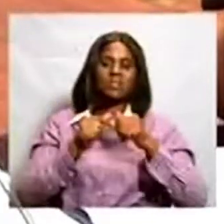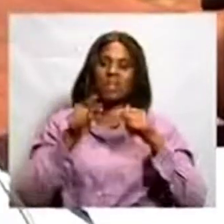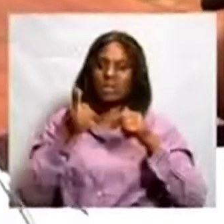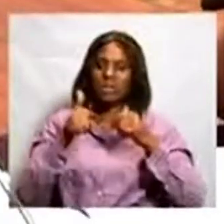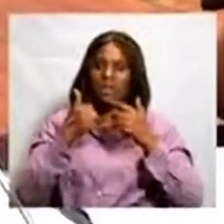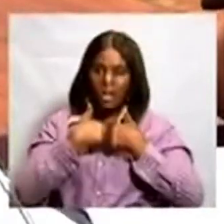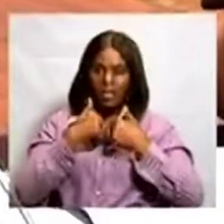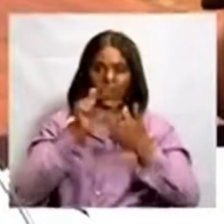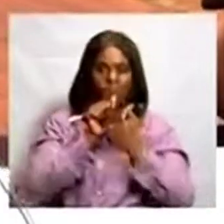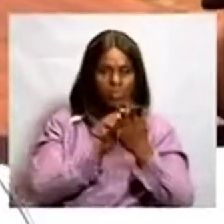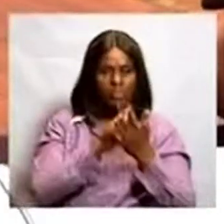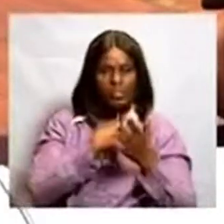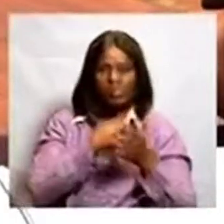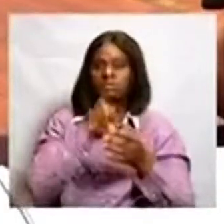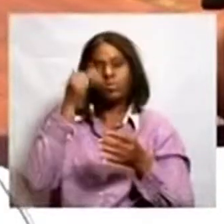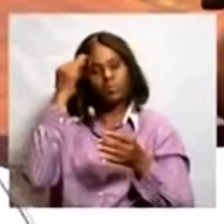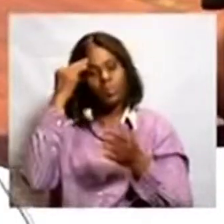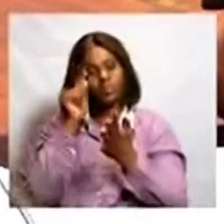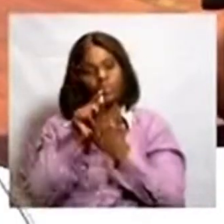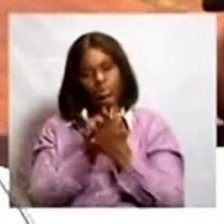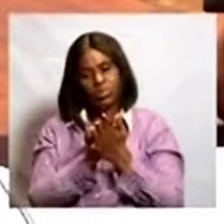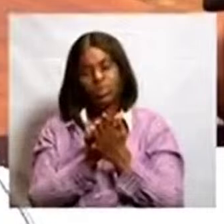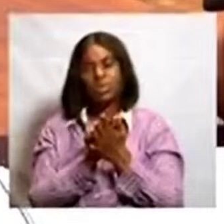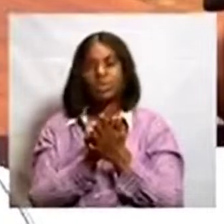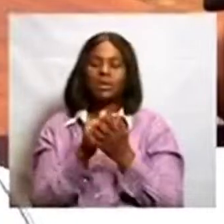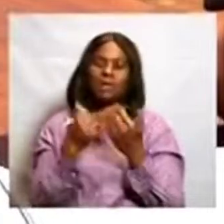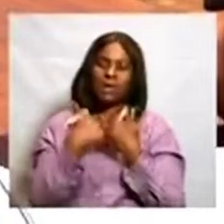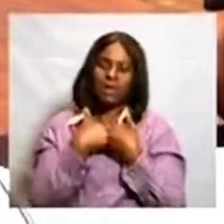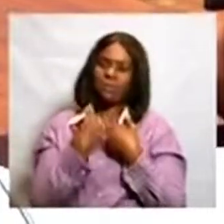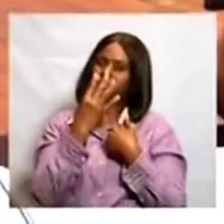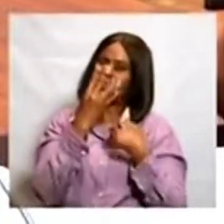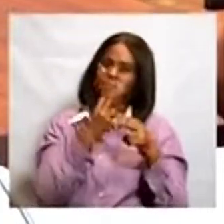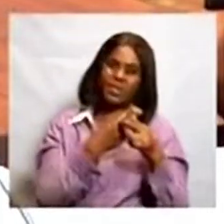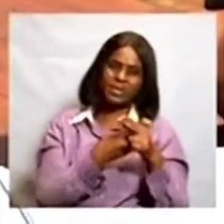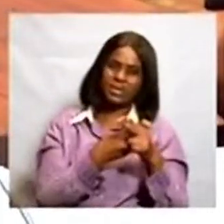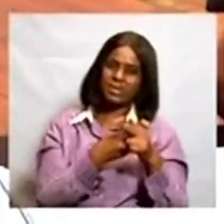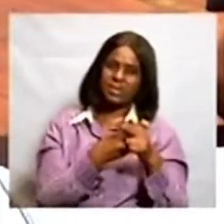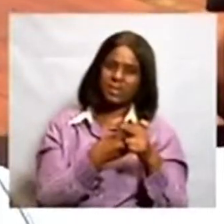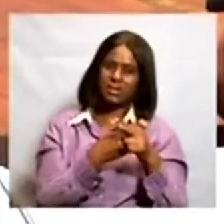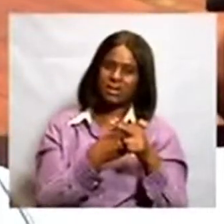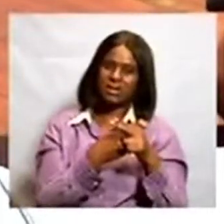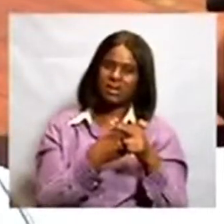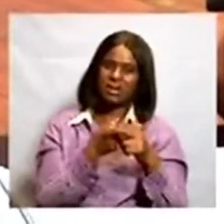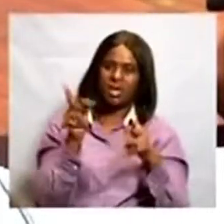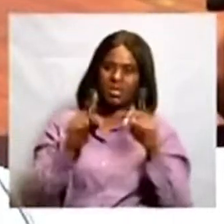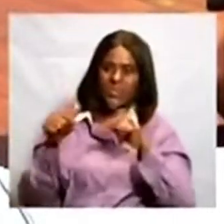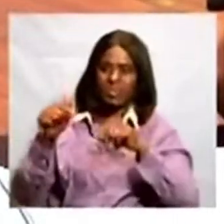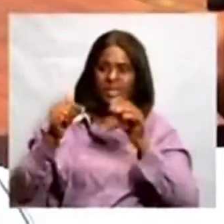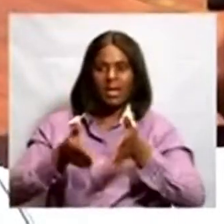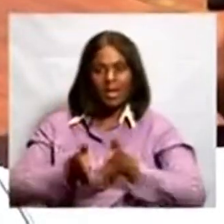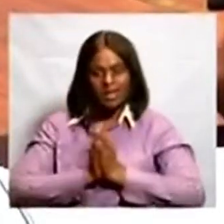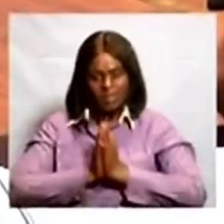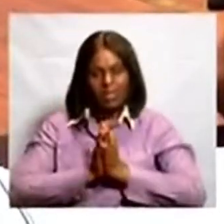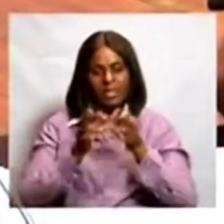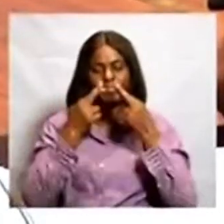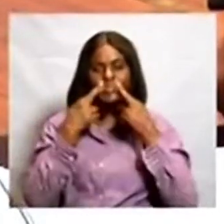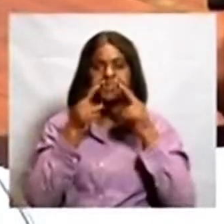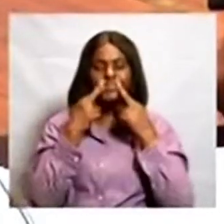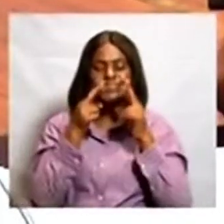have law, I don't know whether it's a law, where they take 4 months for people to appeal those